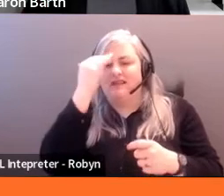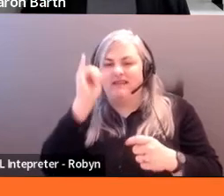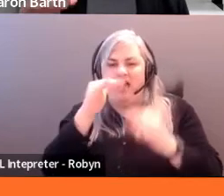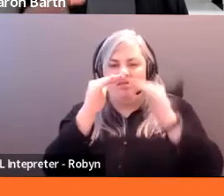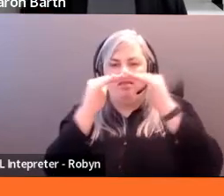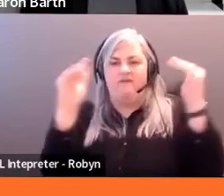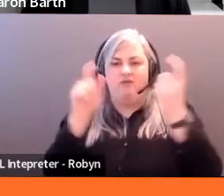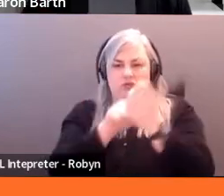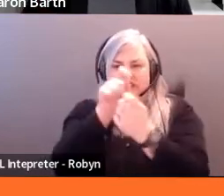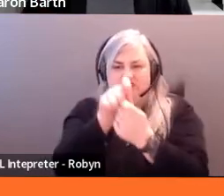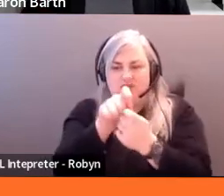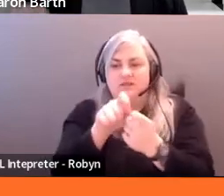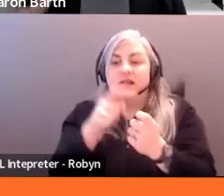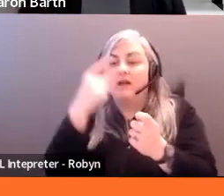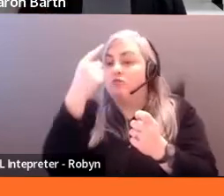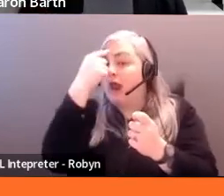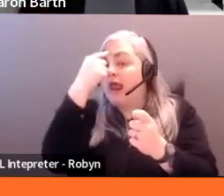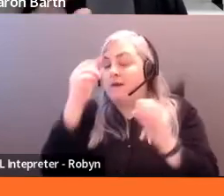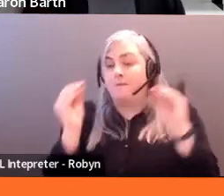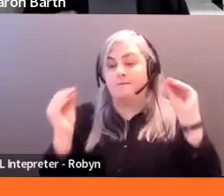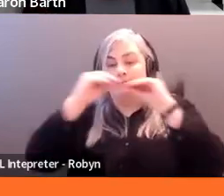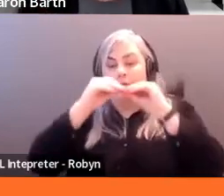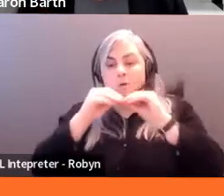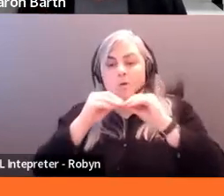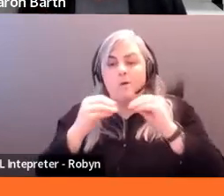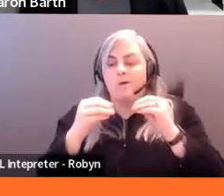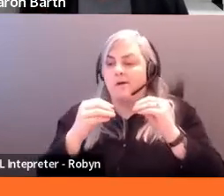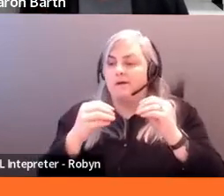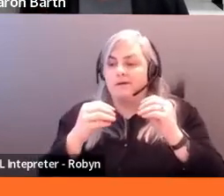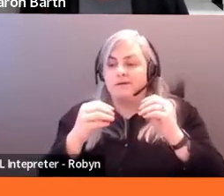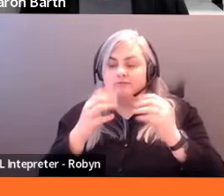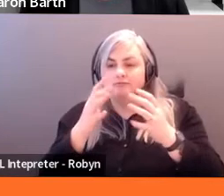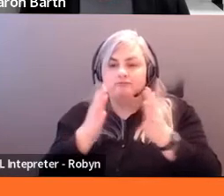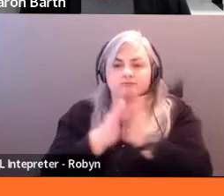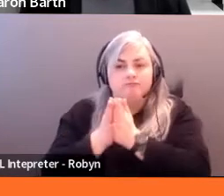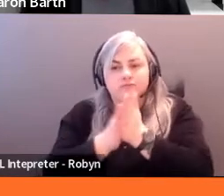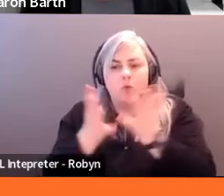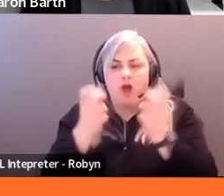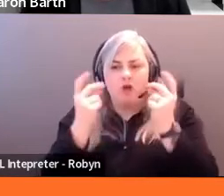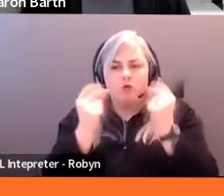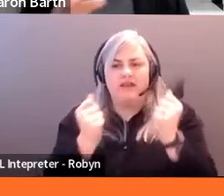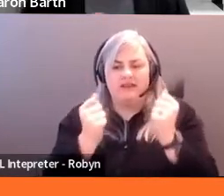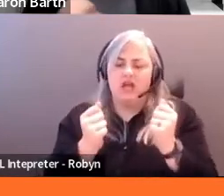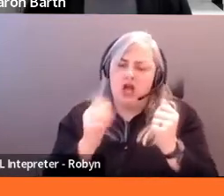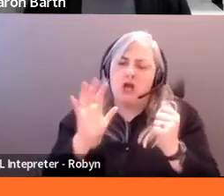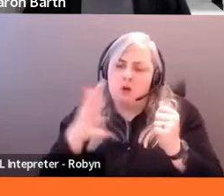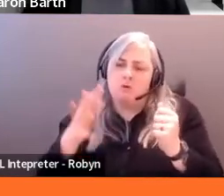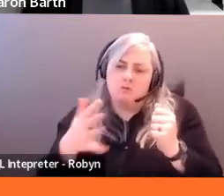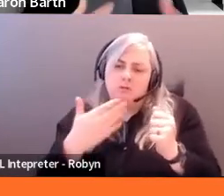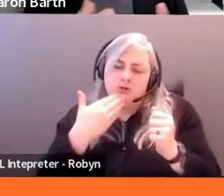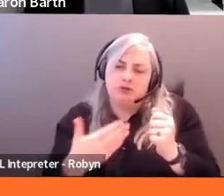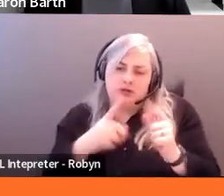precision. It's more interested in a quick, pretty good answer. So it takes, like what you